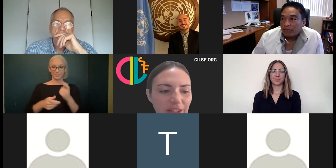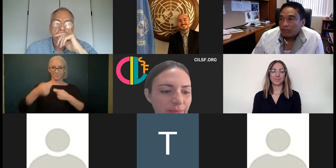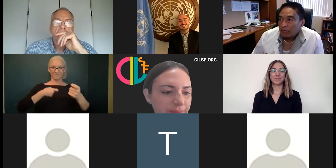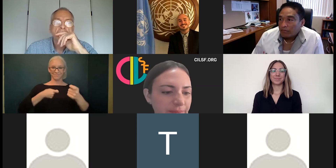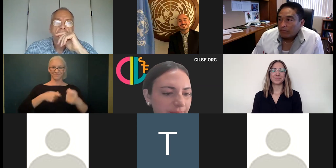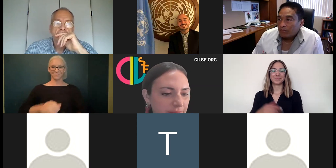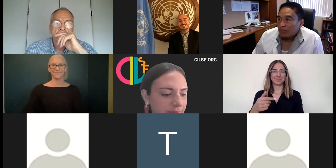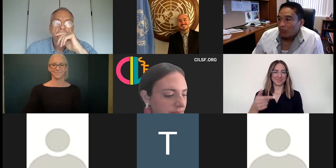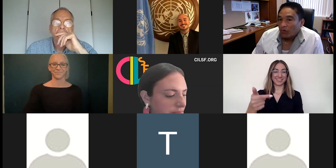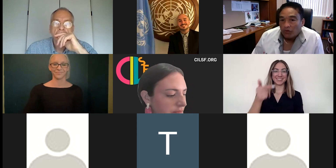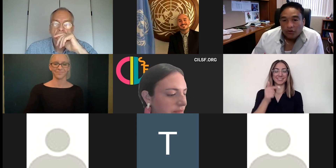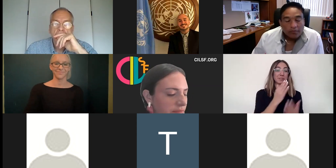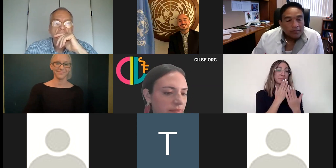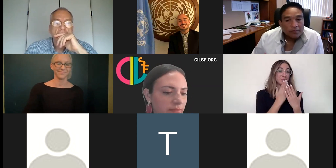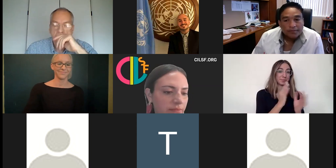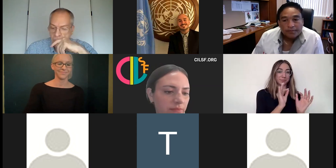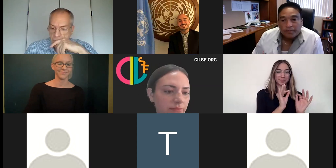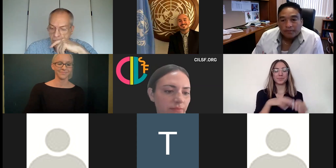Thank you.